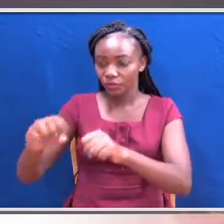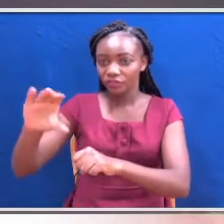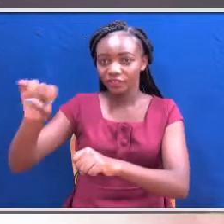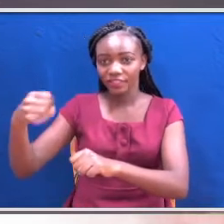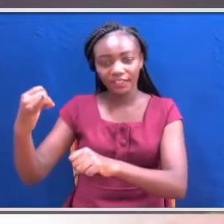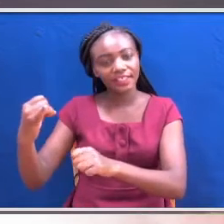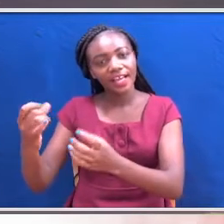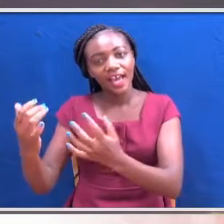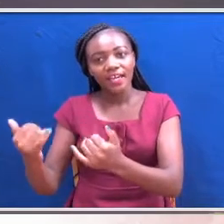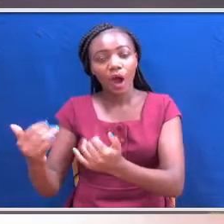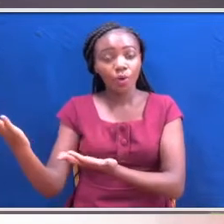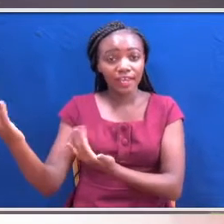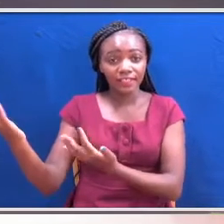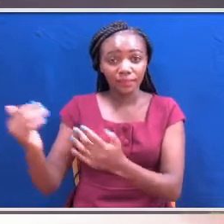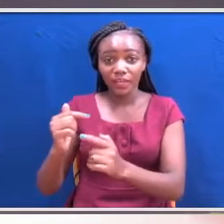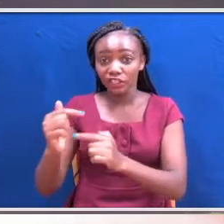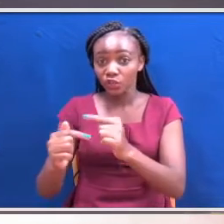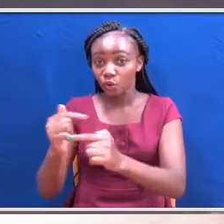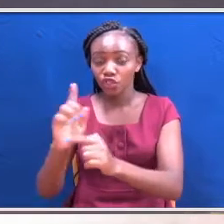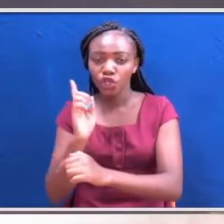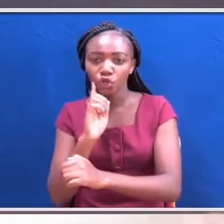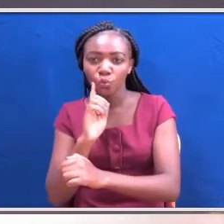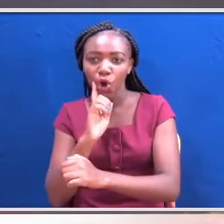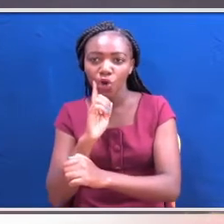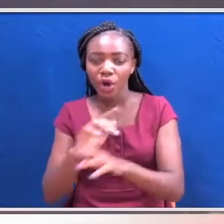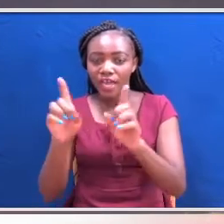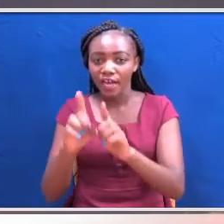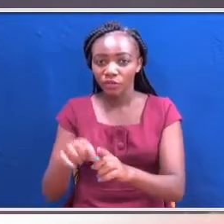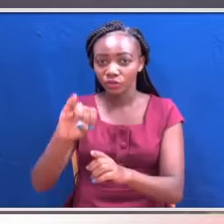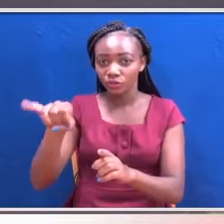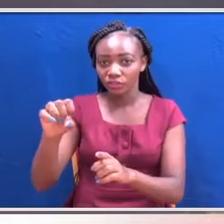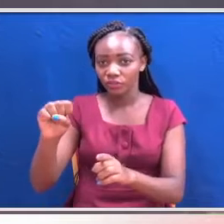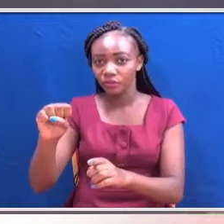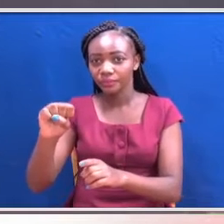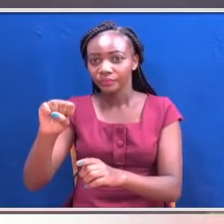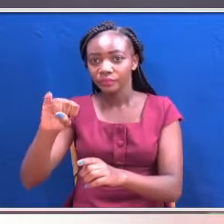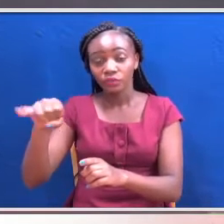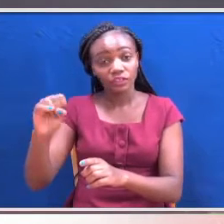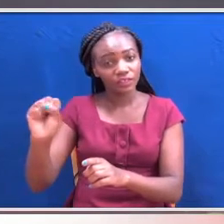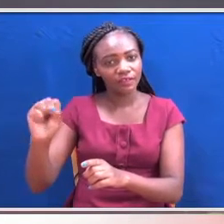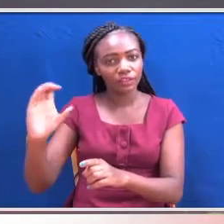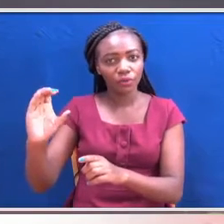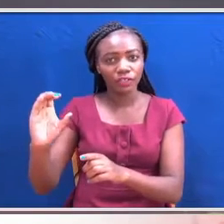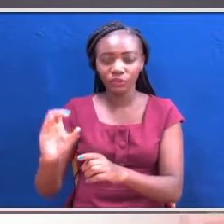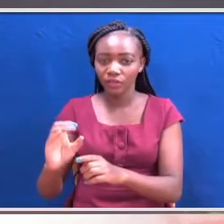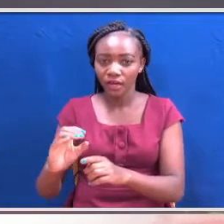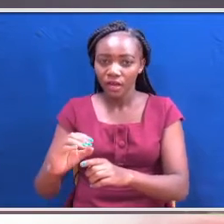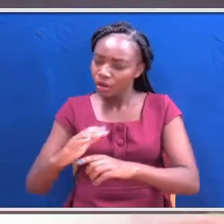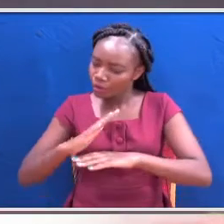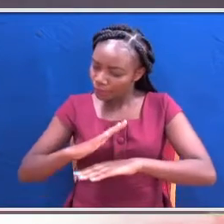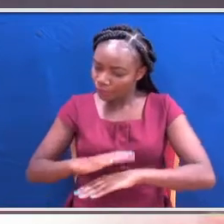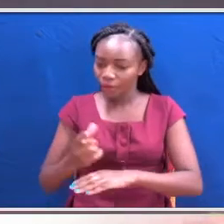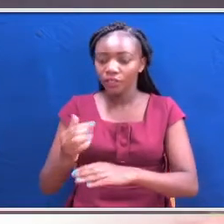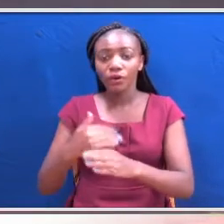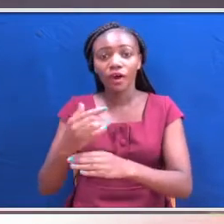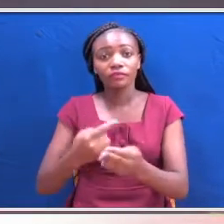Supreme Court is expected to continue tomorrow. The Judicial Service Commission JSC panel took a weekend off from a week-long interview